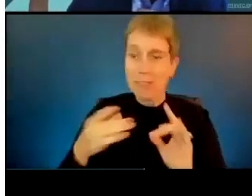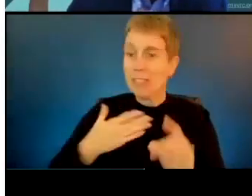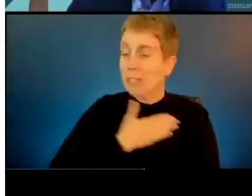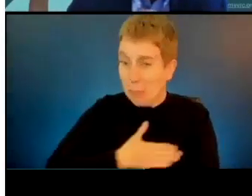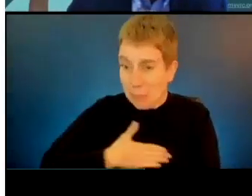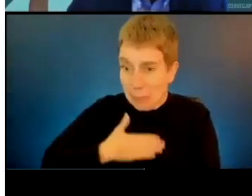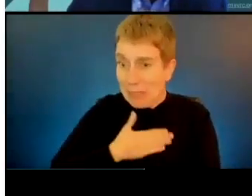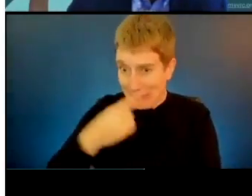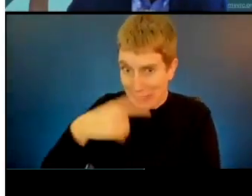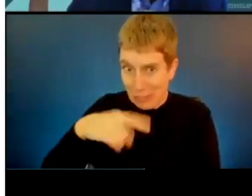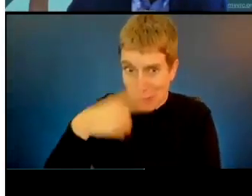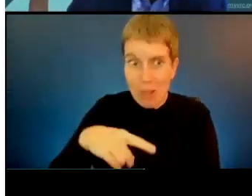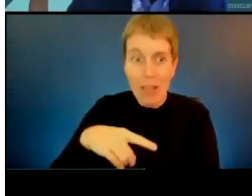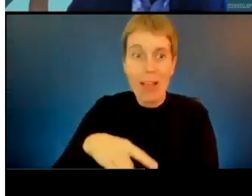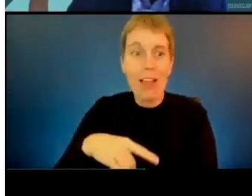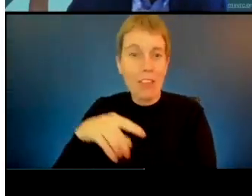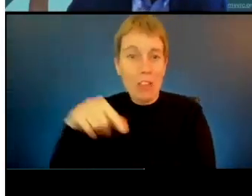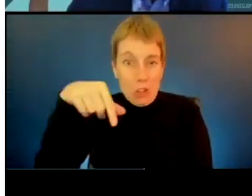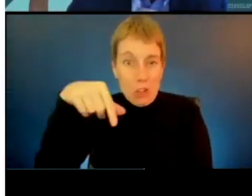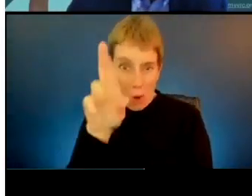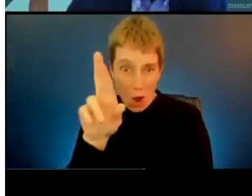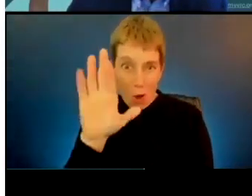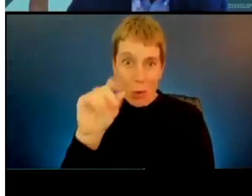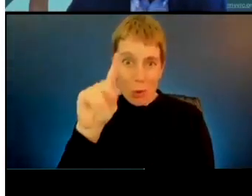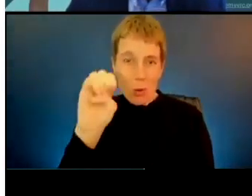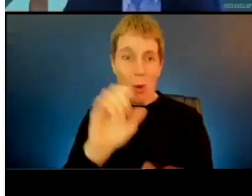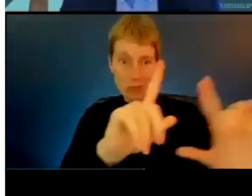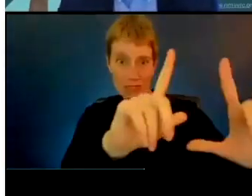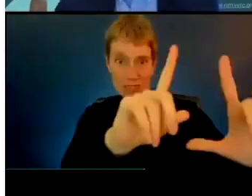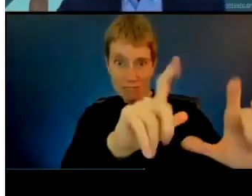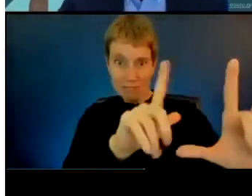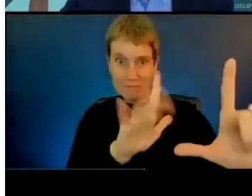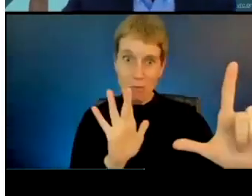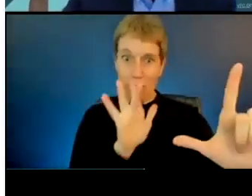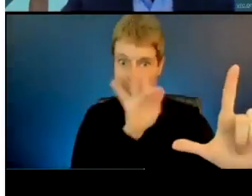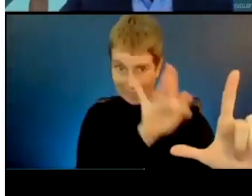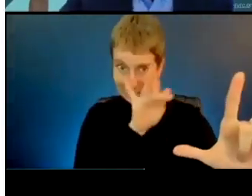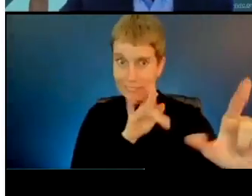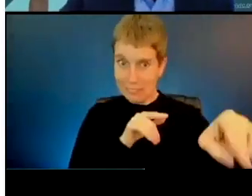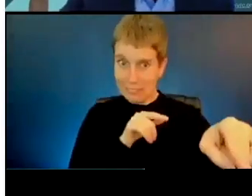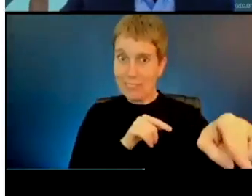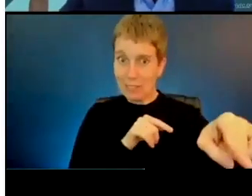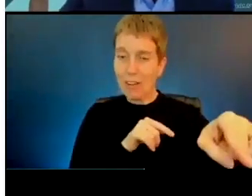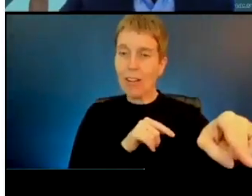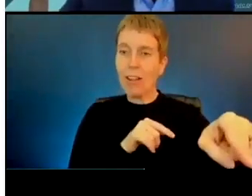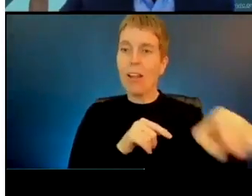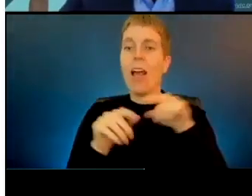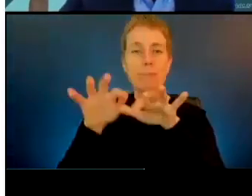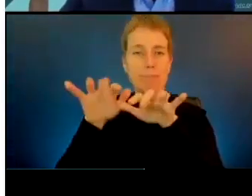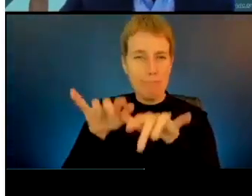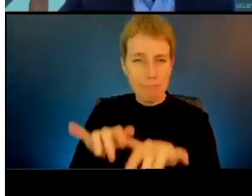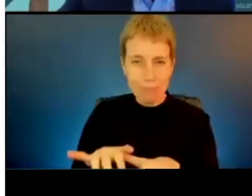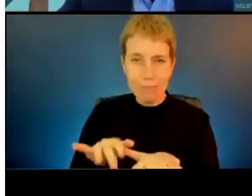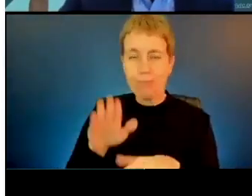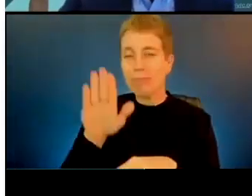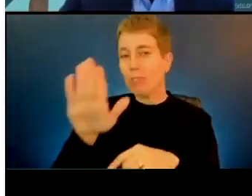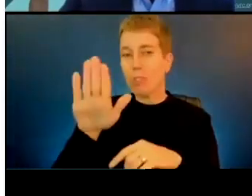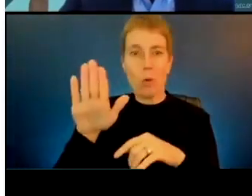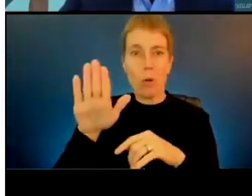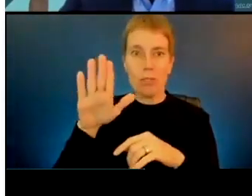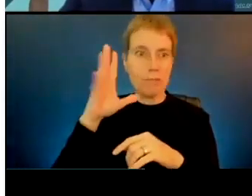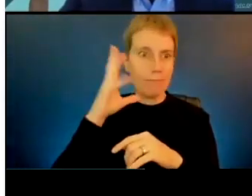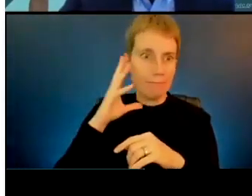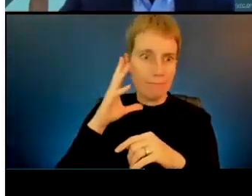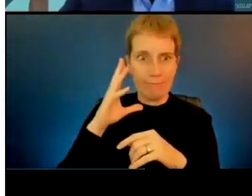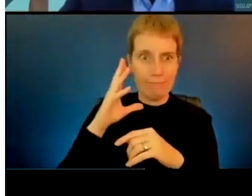please take a photo of the QR code on this slide here, and or link to the online REDCap survey. So to let